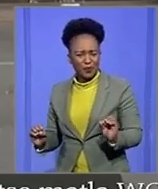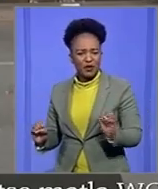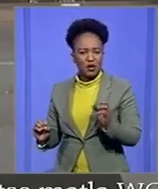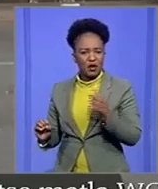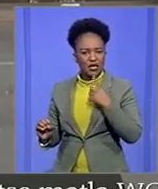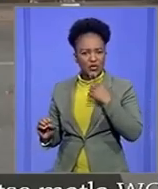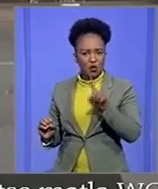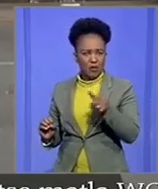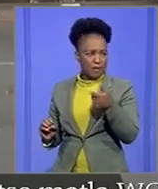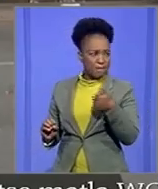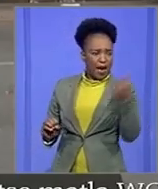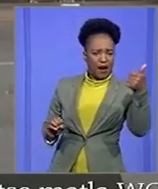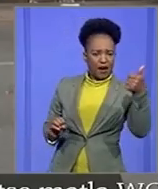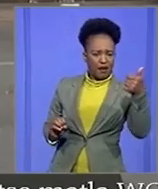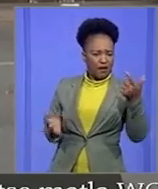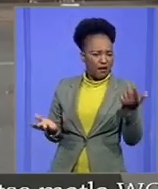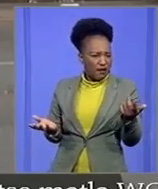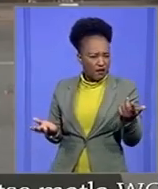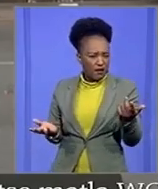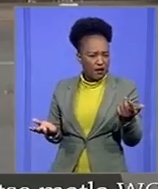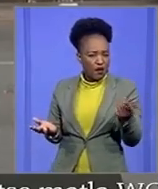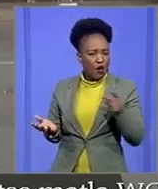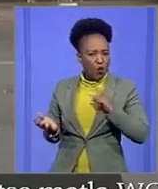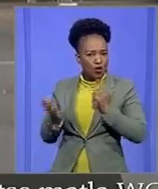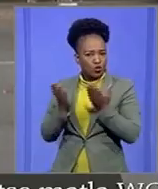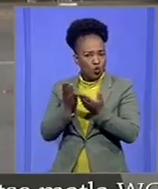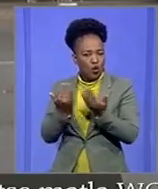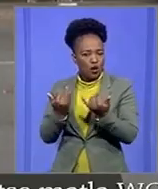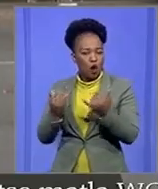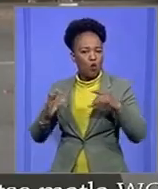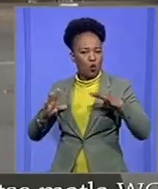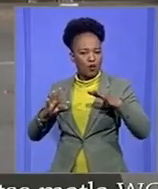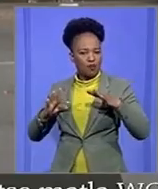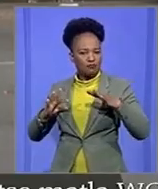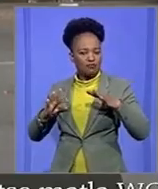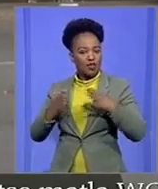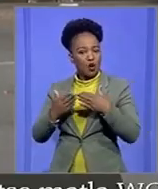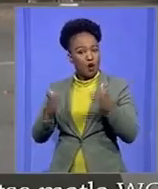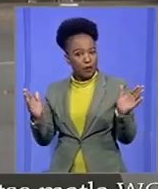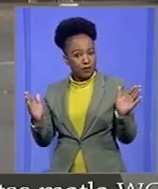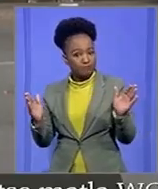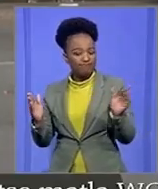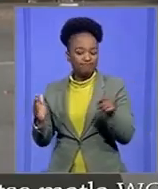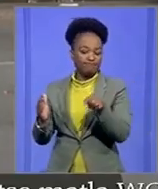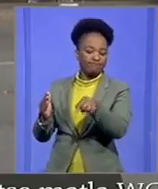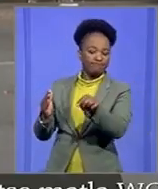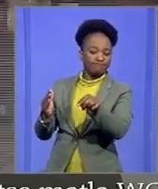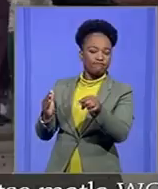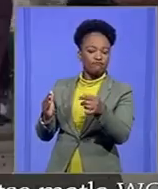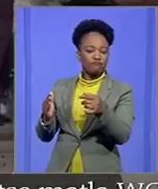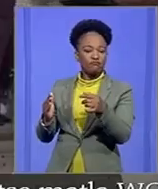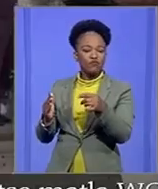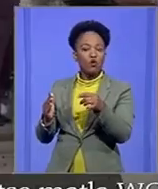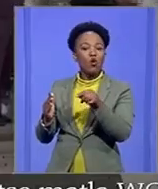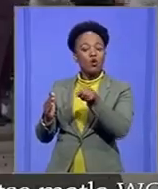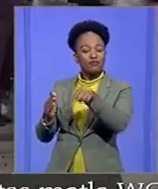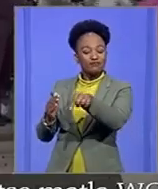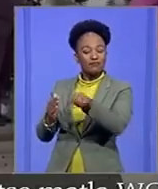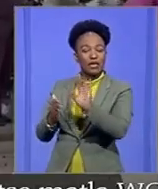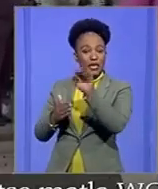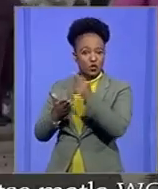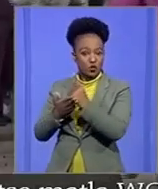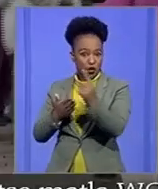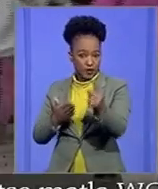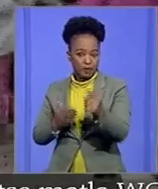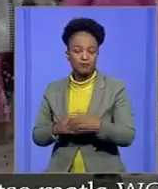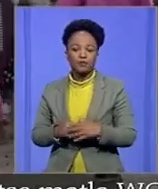must go back because of the school. It's gonna open on the 8th. Lefapha la naha